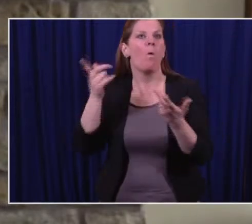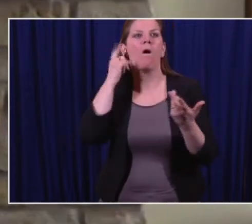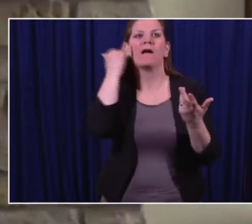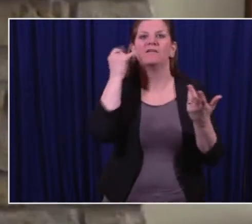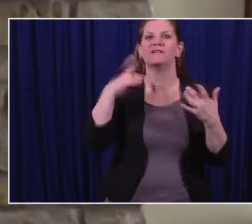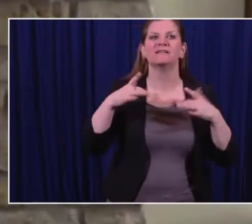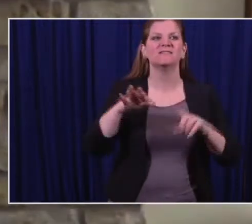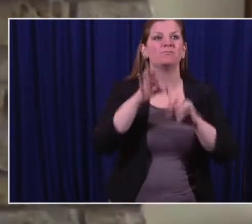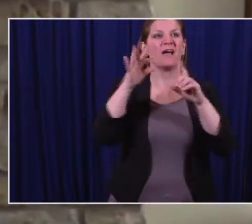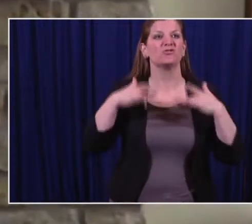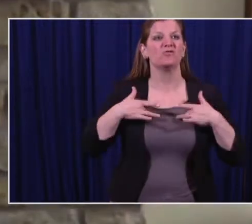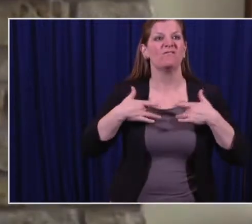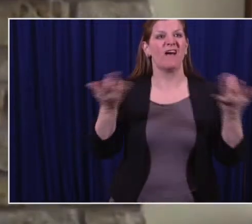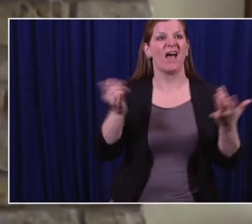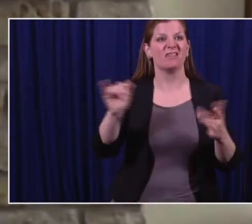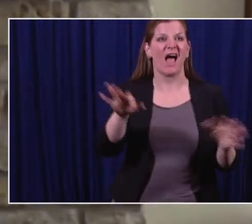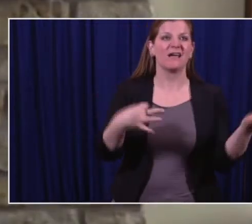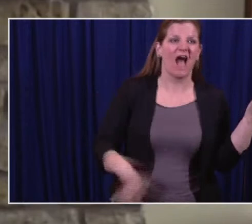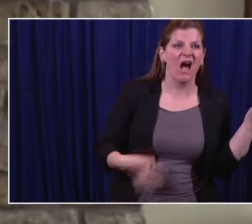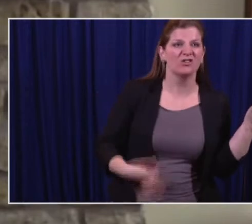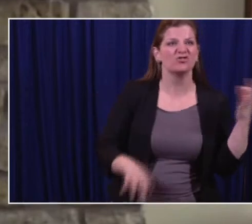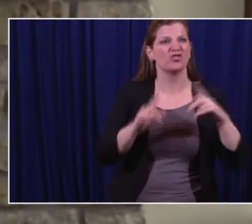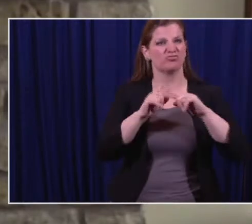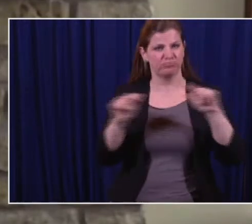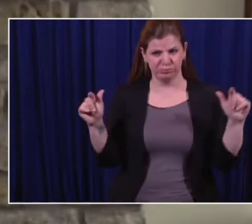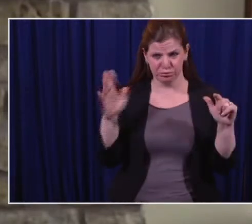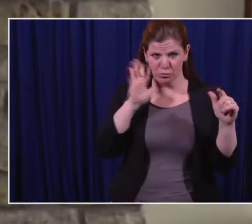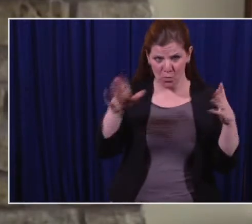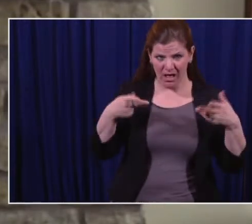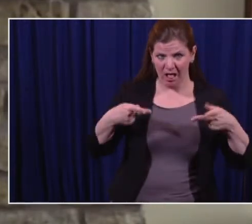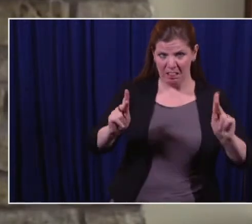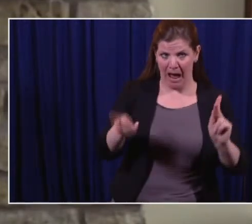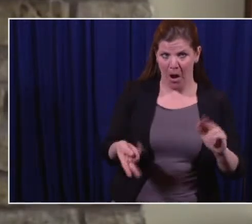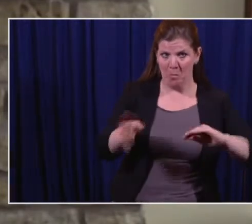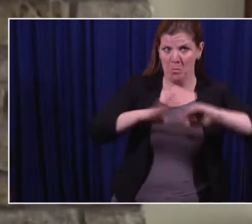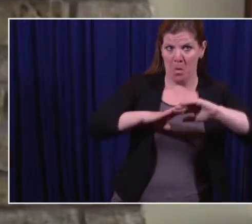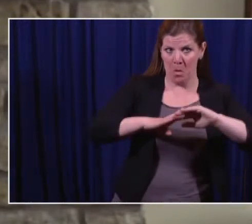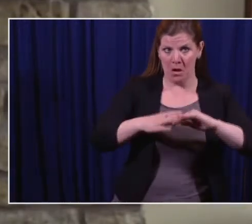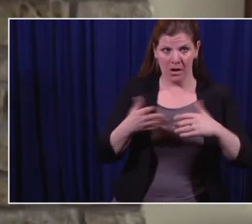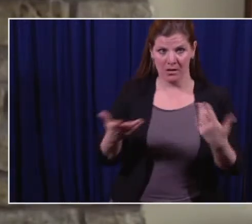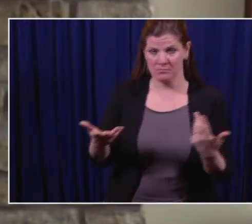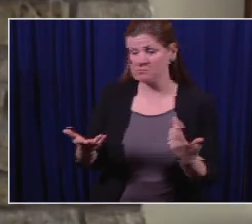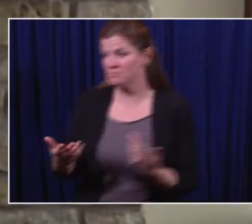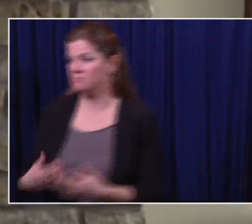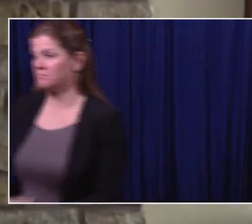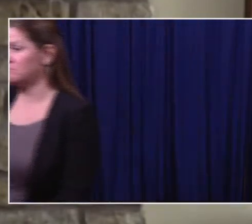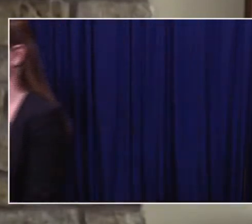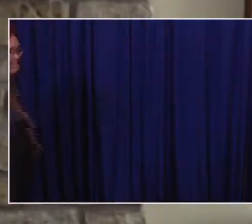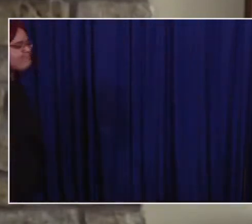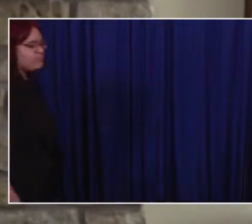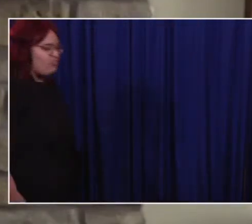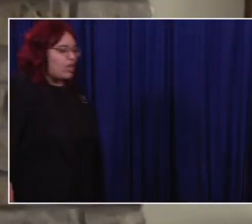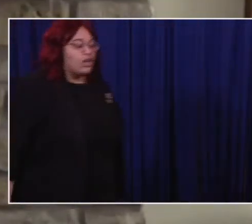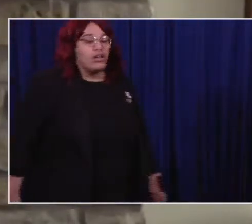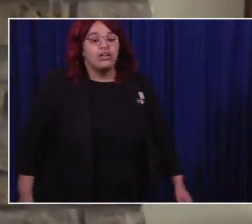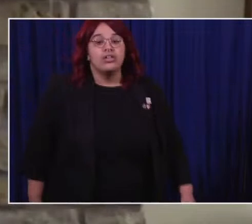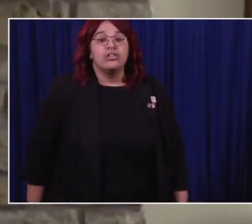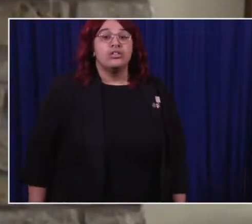about what the plans are for that? Sure, Danny. Inside is tougher than outside,